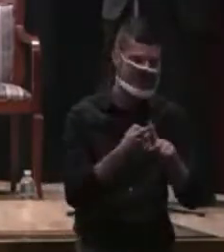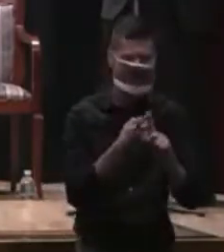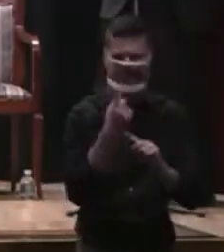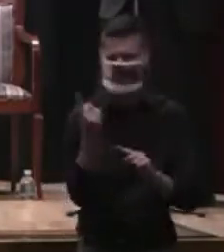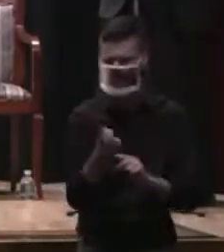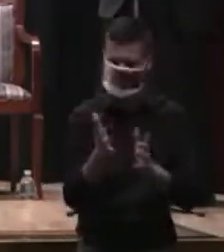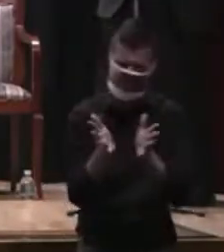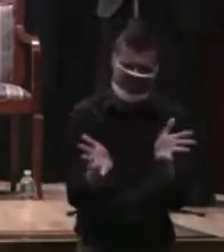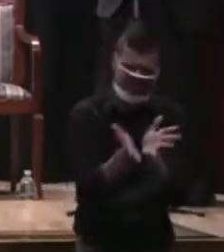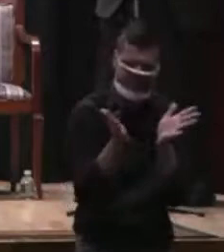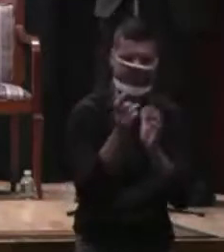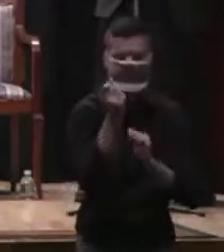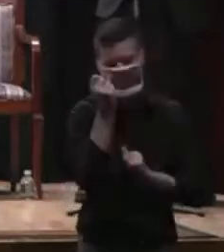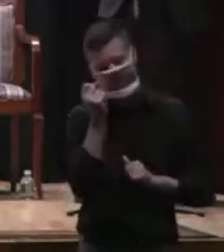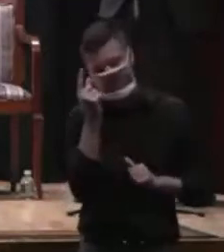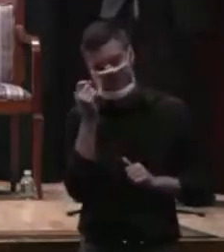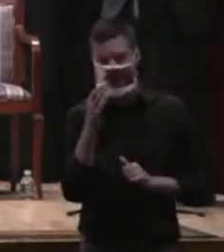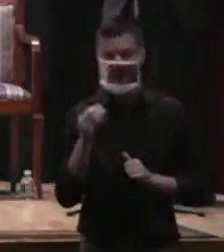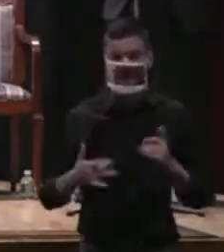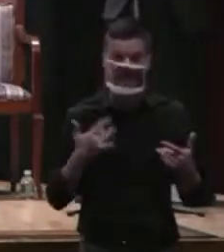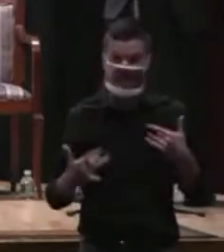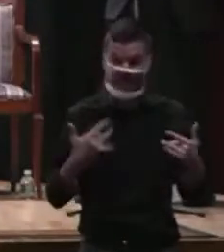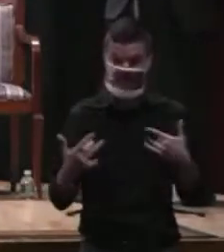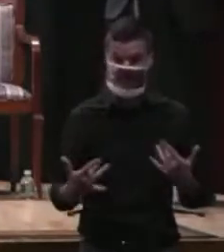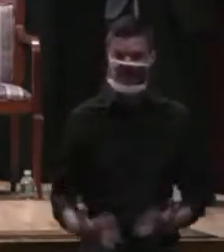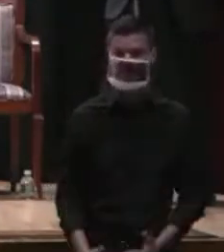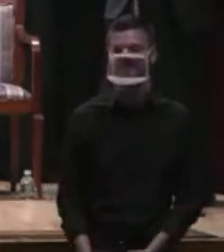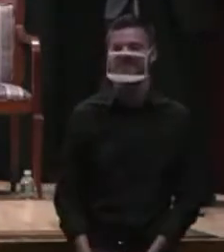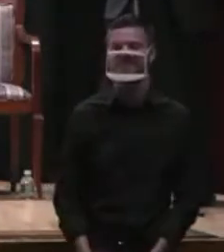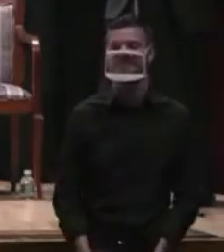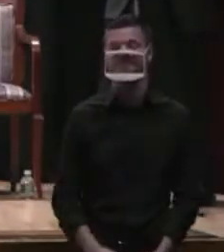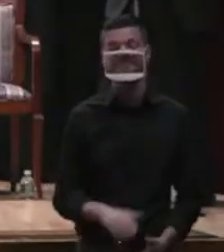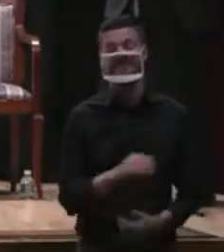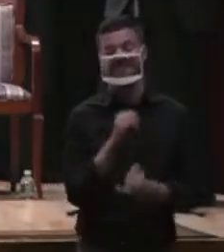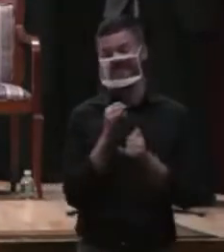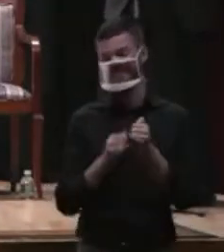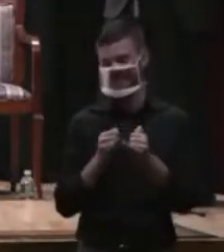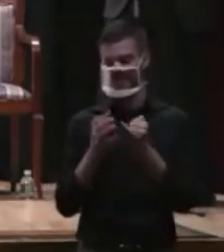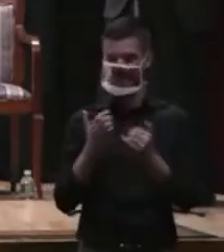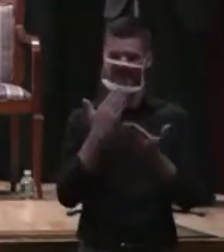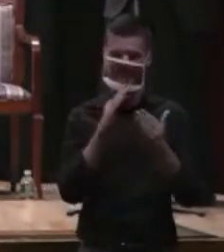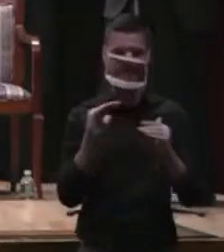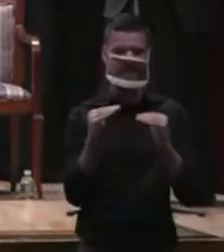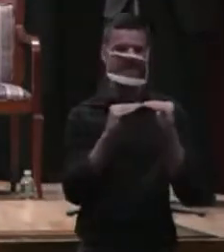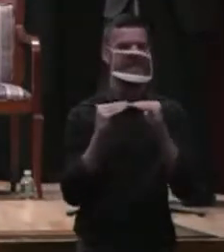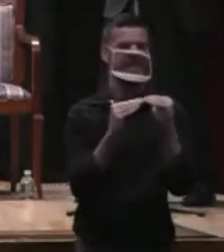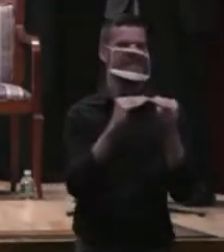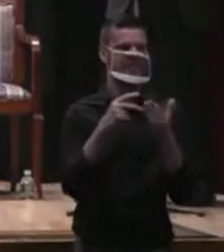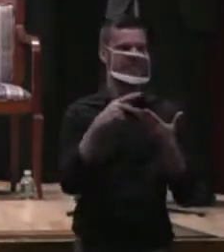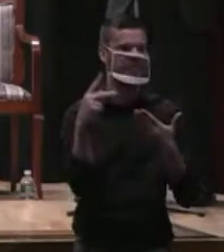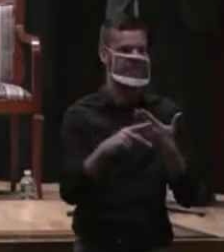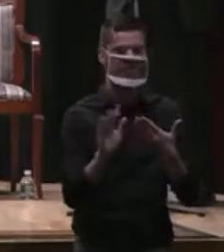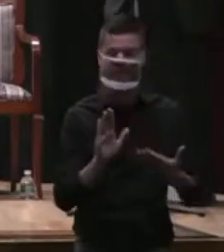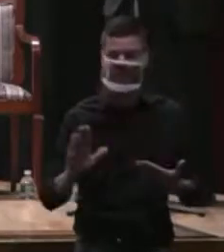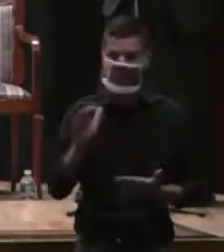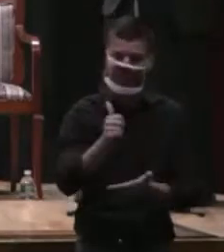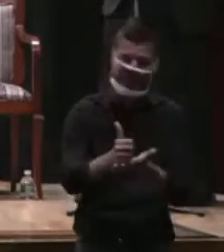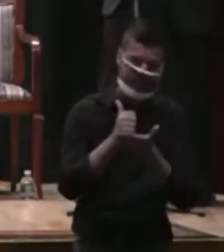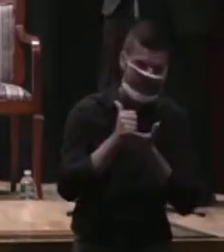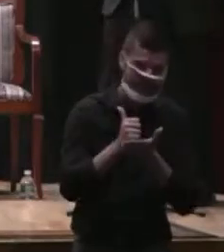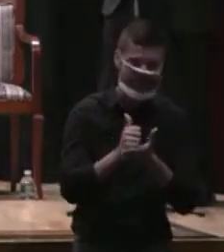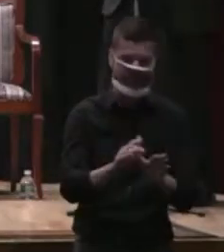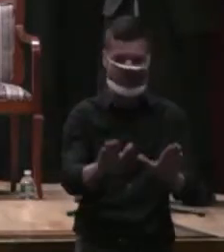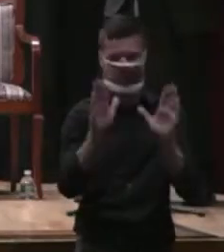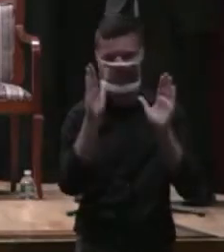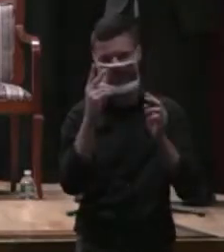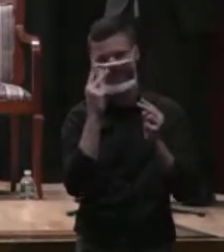encouragement, understanding, and excitement. Lastly, she would like to thank her peers in the program for all their help and the great memories